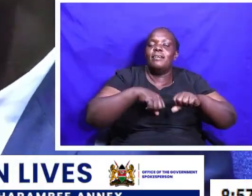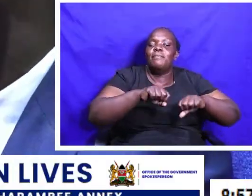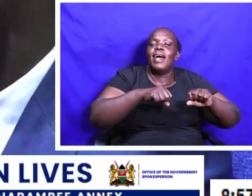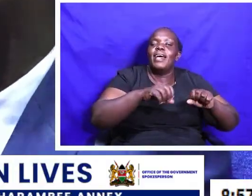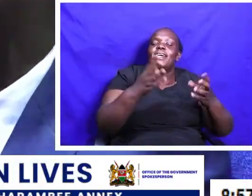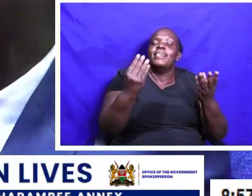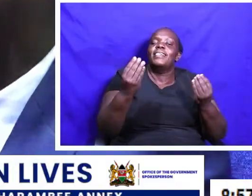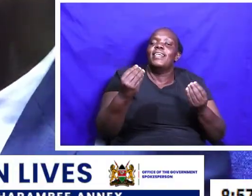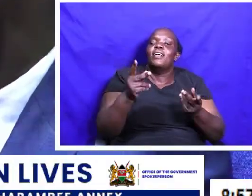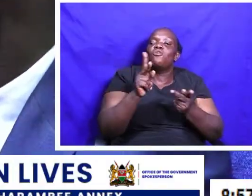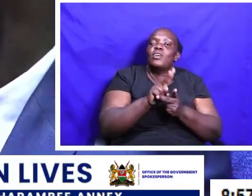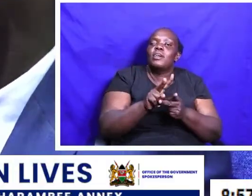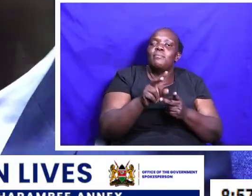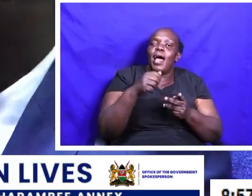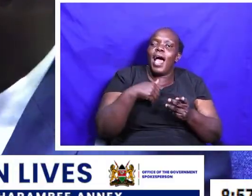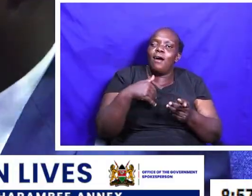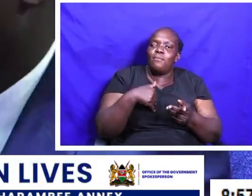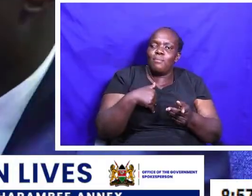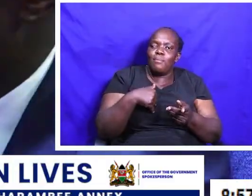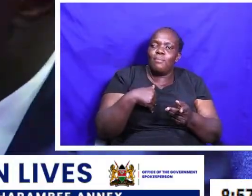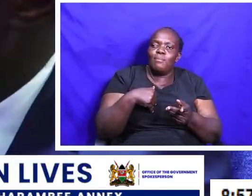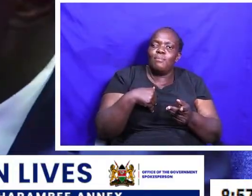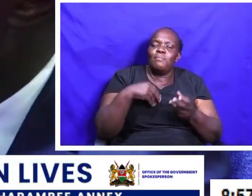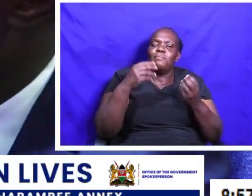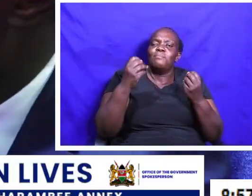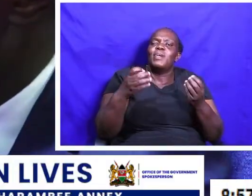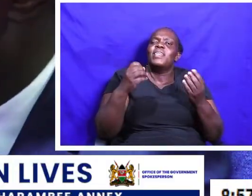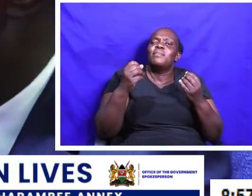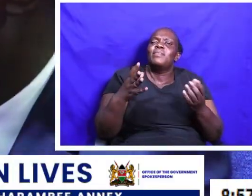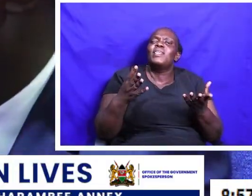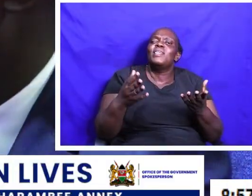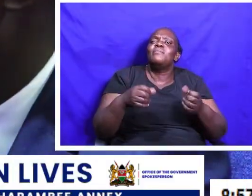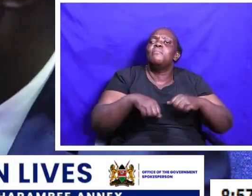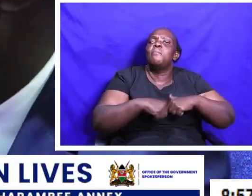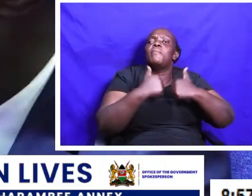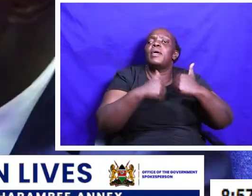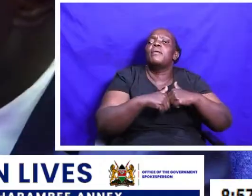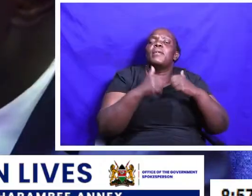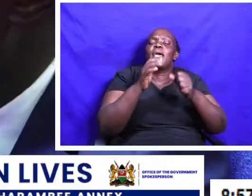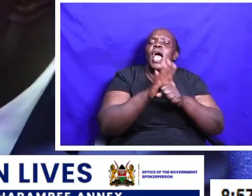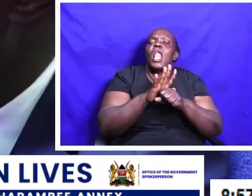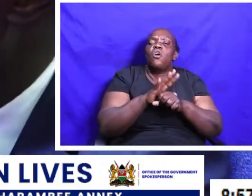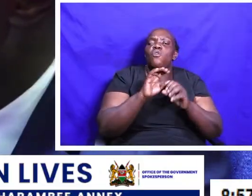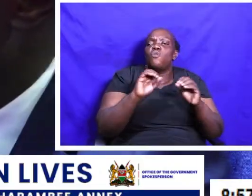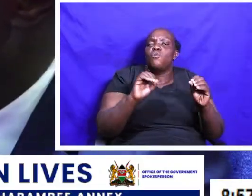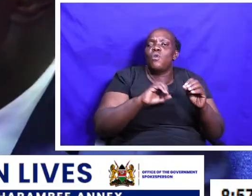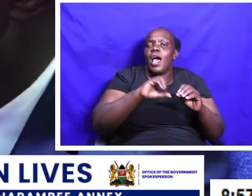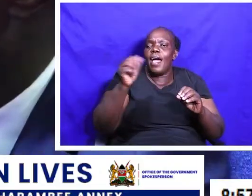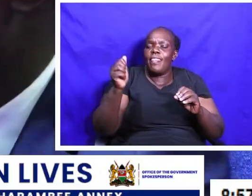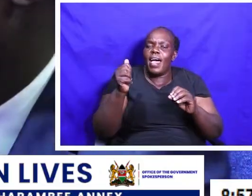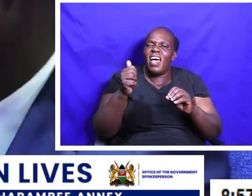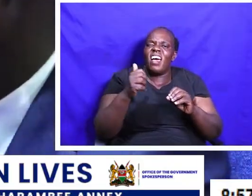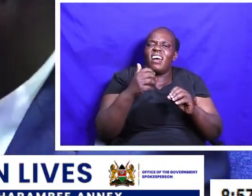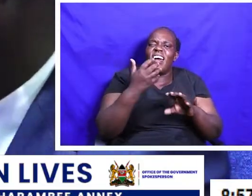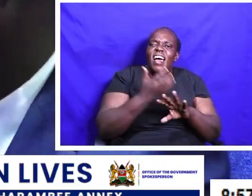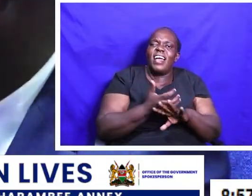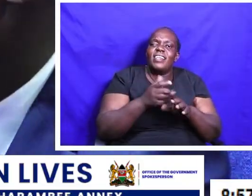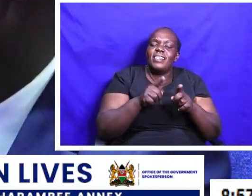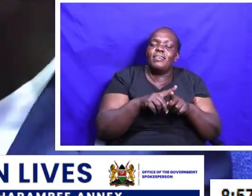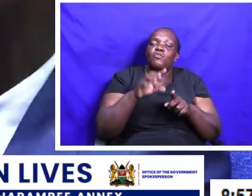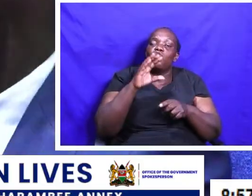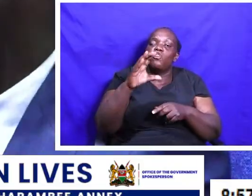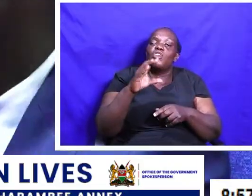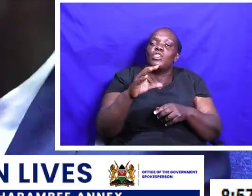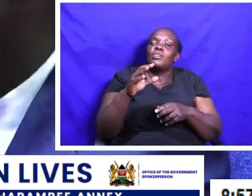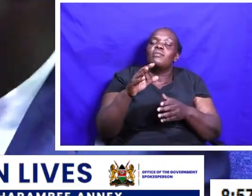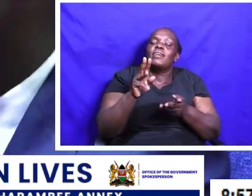is cheaper to maintain. Okay. It has no so many rotating parts compared to the other one. So the cost